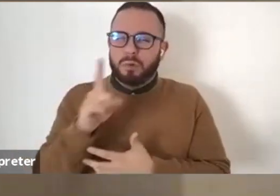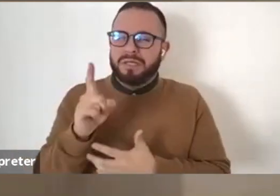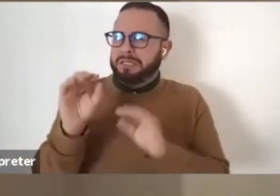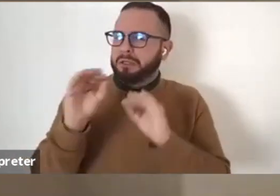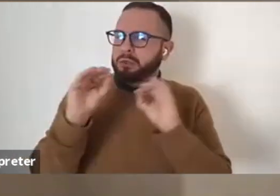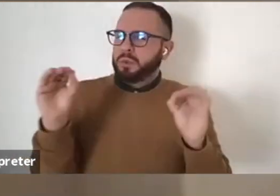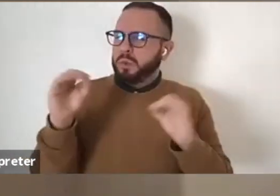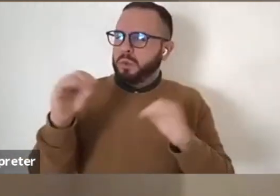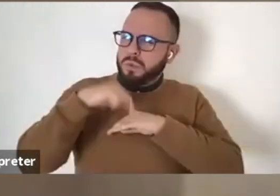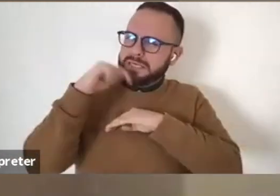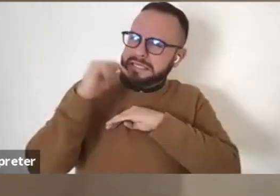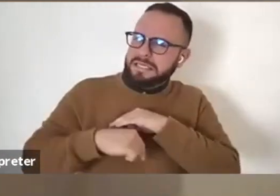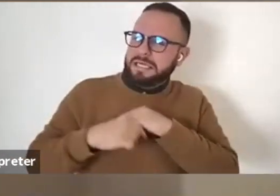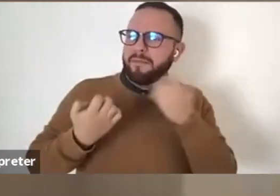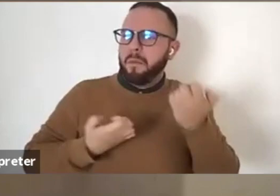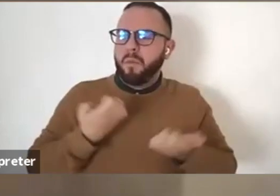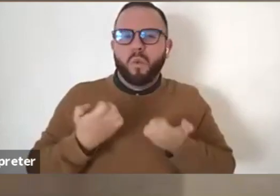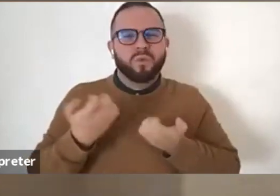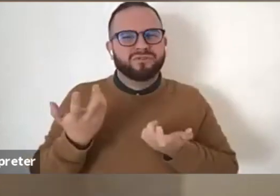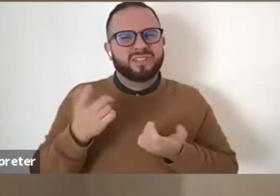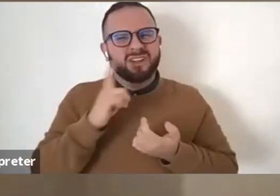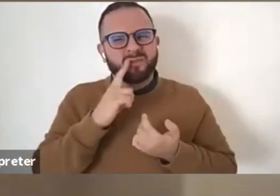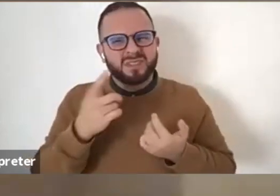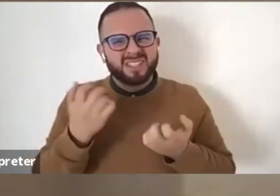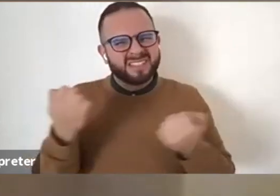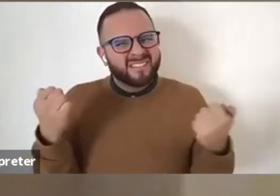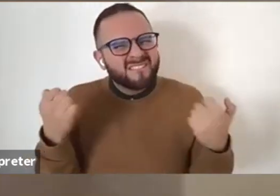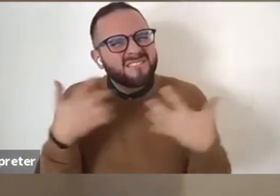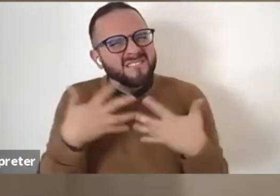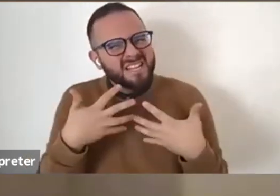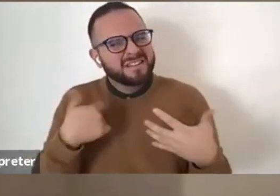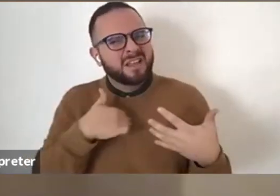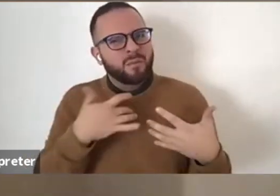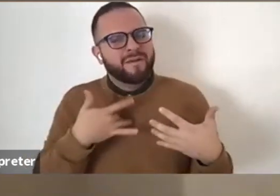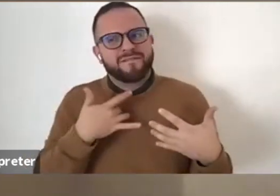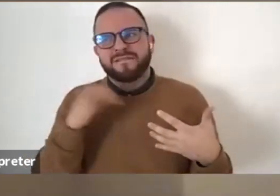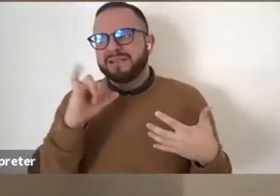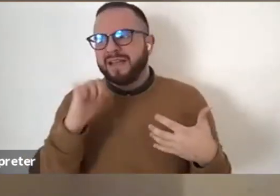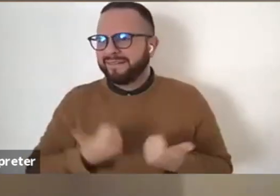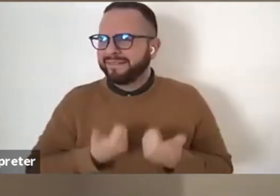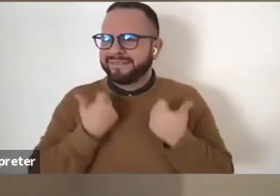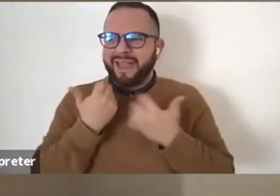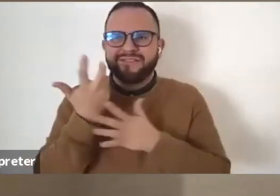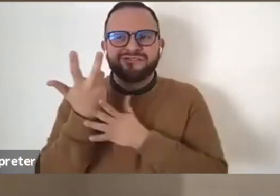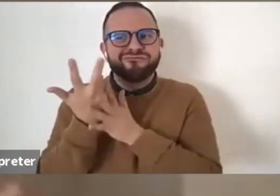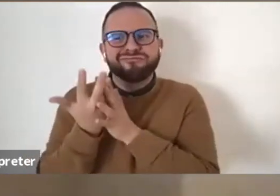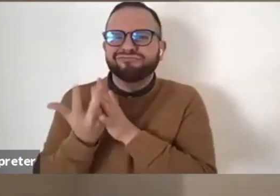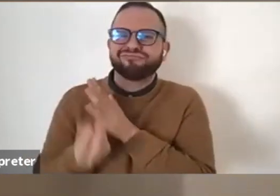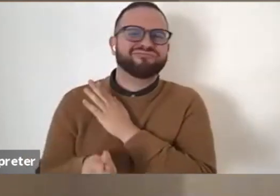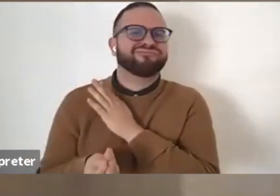a fear that our life is going into the vein, that there is a kind of